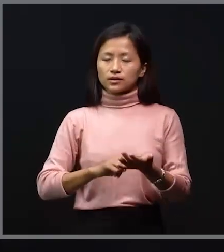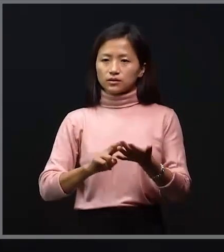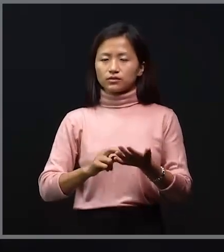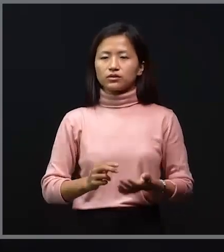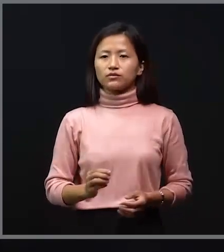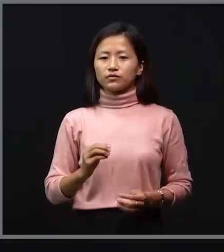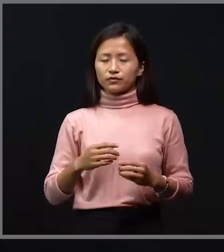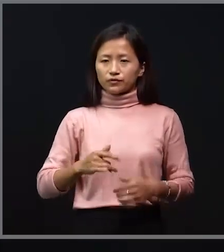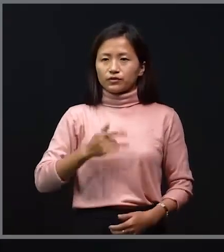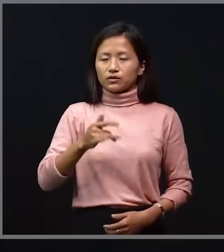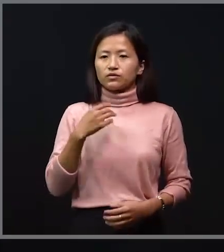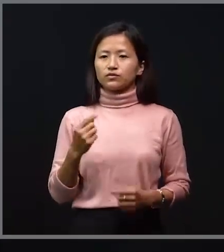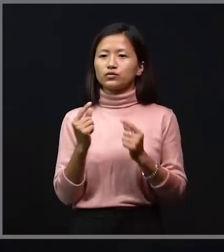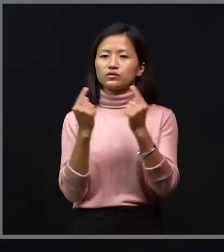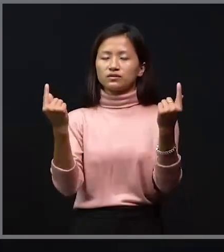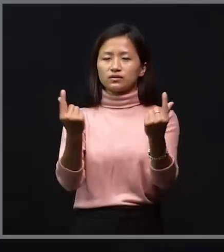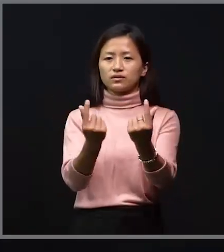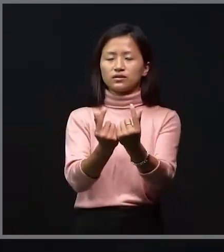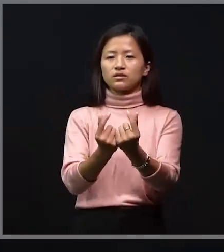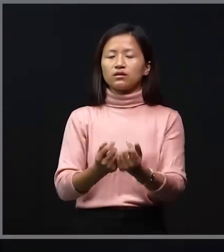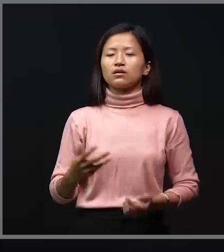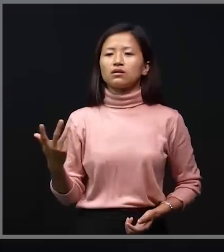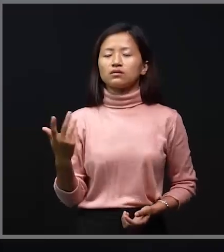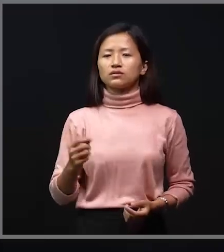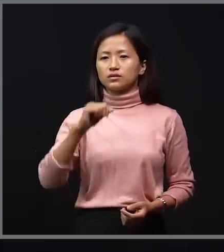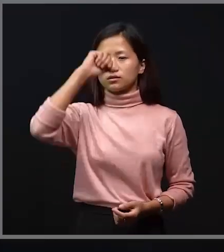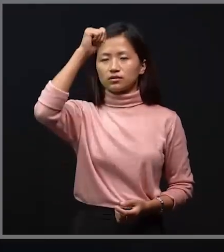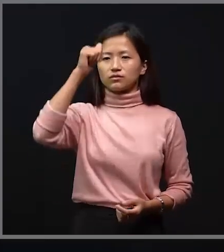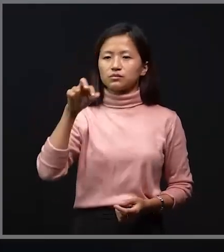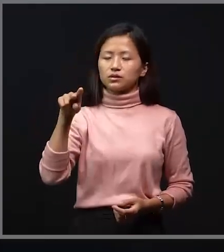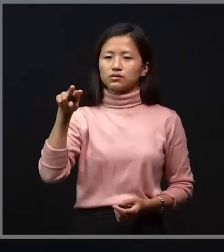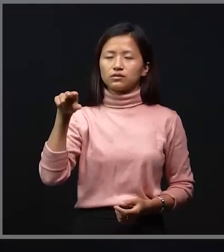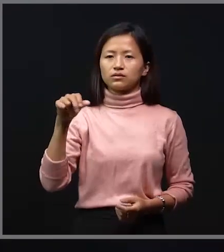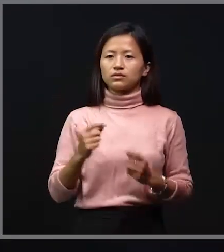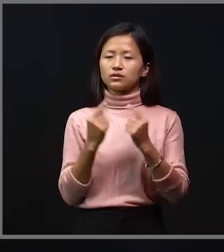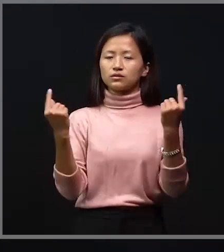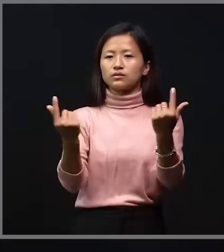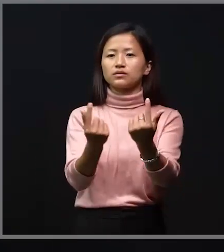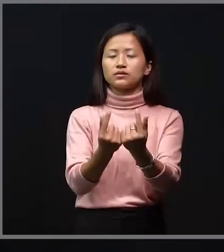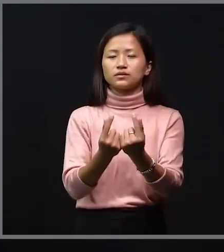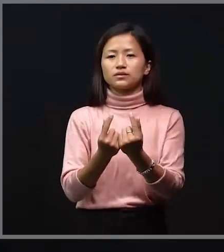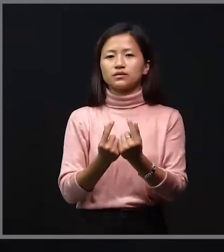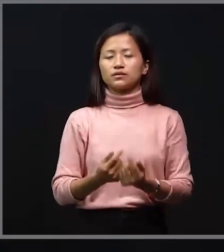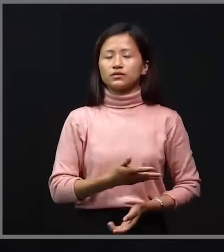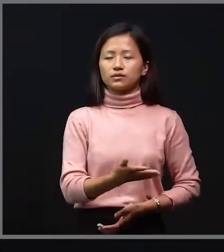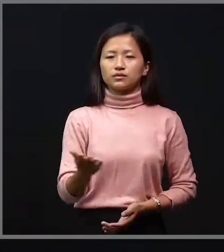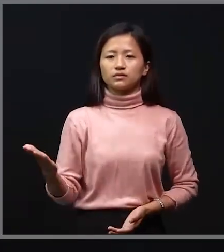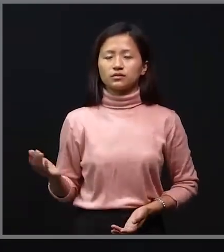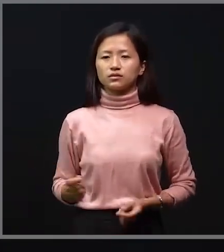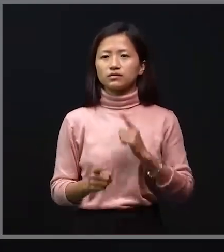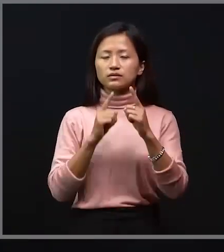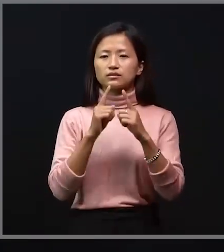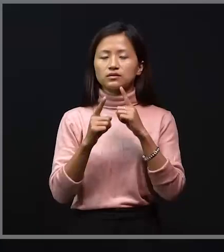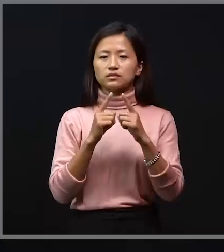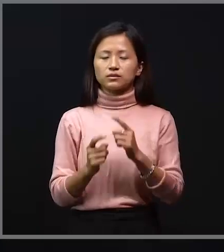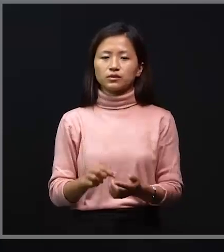of unity. Okay, so how the Indians came to know about the meaning of unity, they also we have